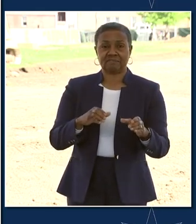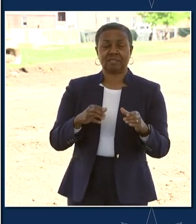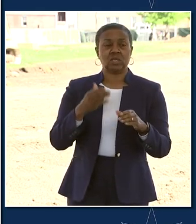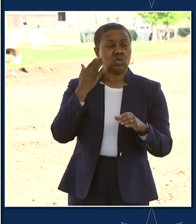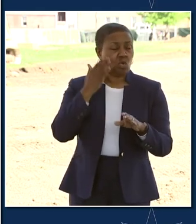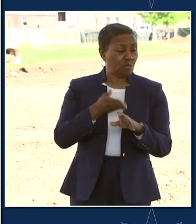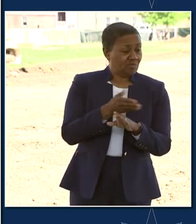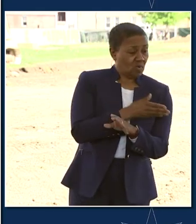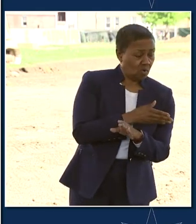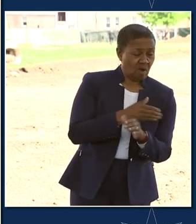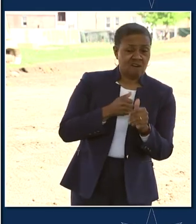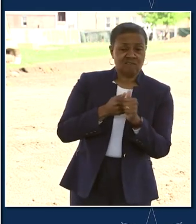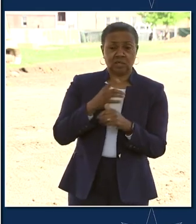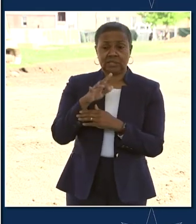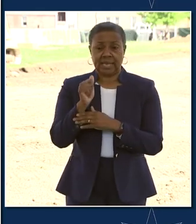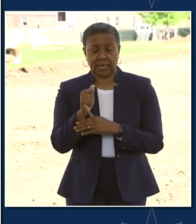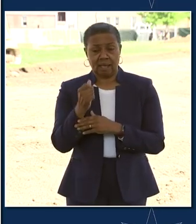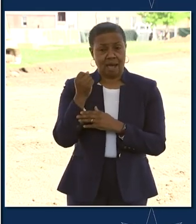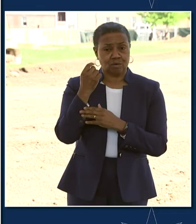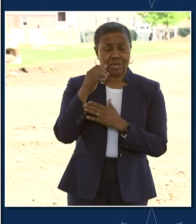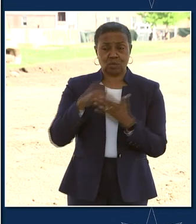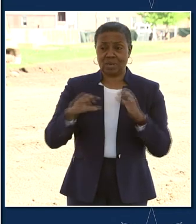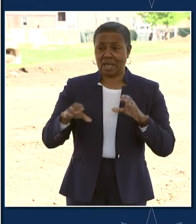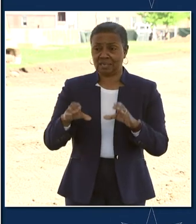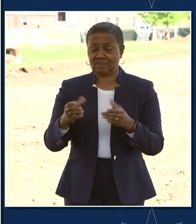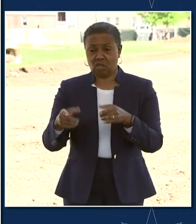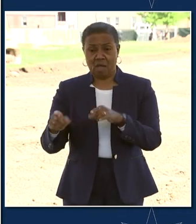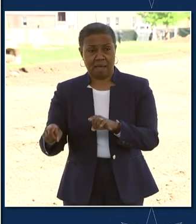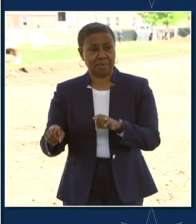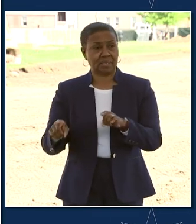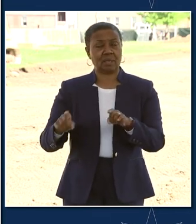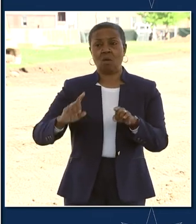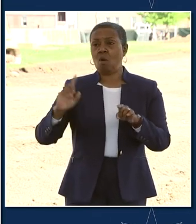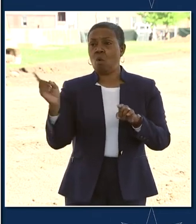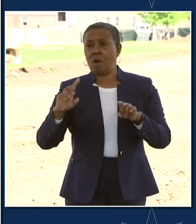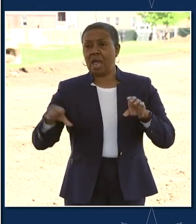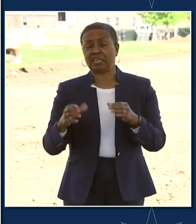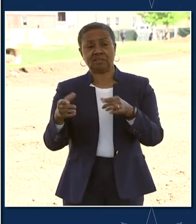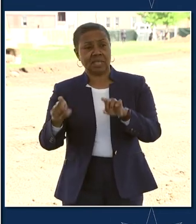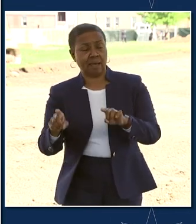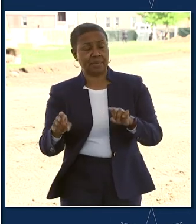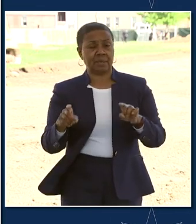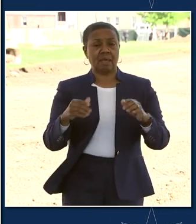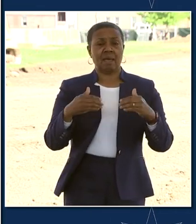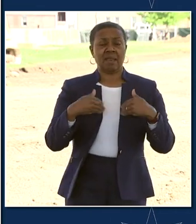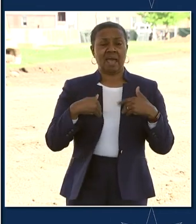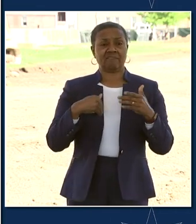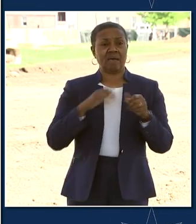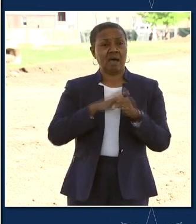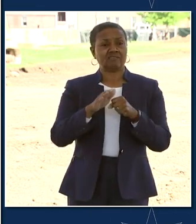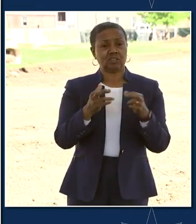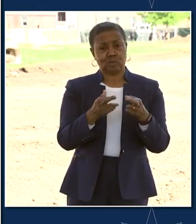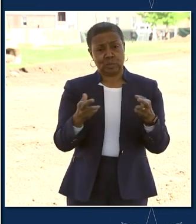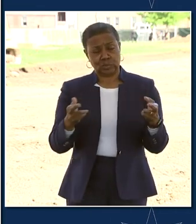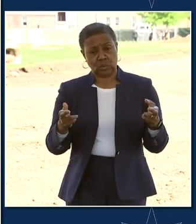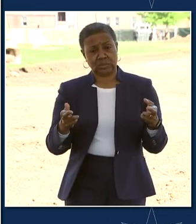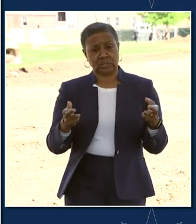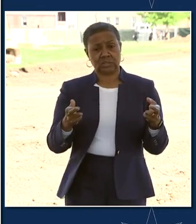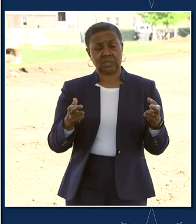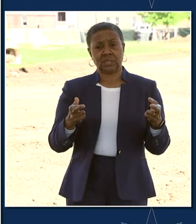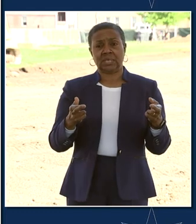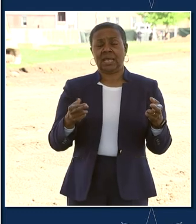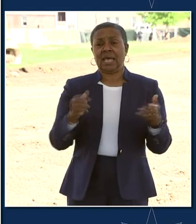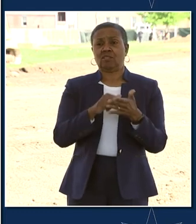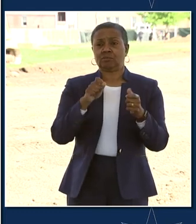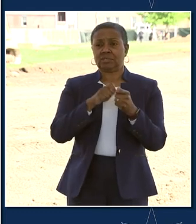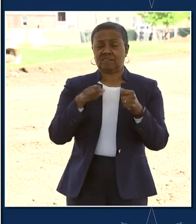we follow the data, understanding what activities are happening where, and then having sufficient resources on the grounds in